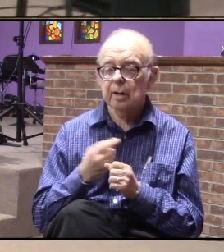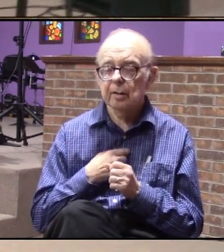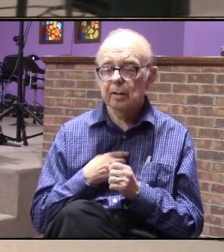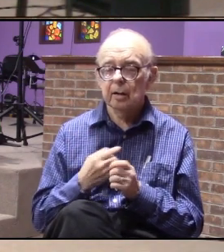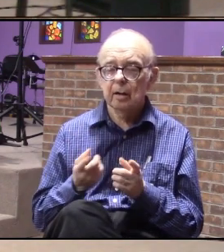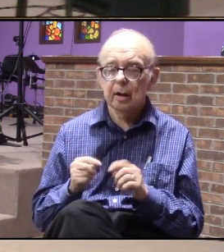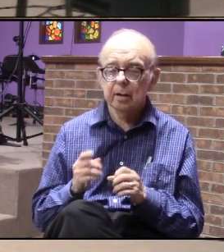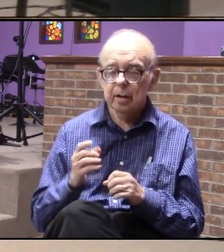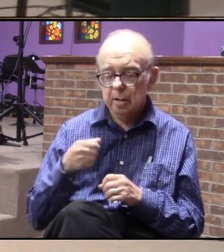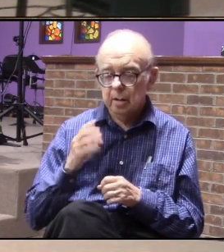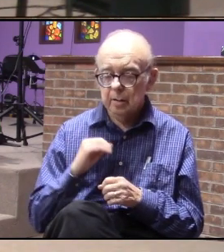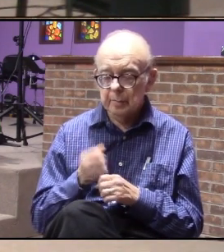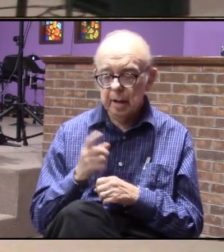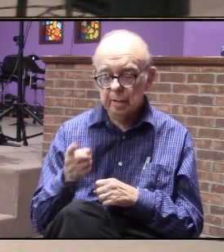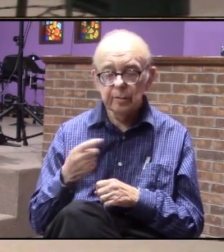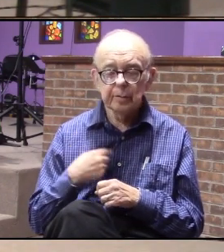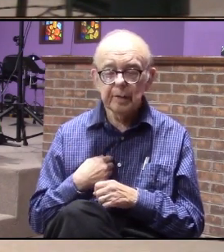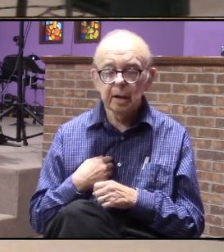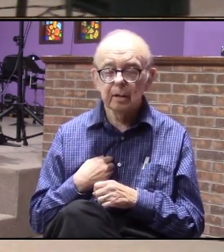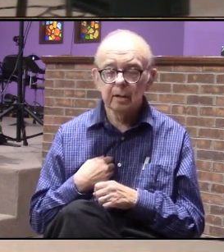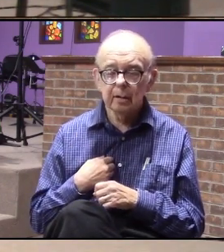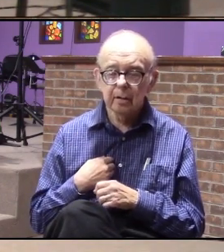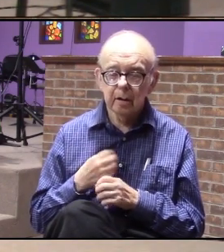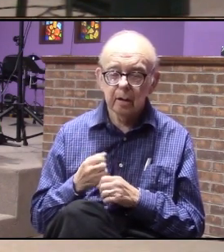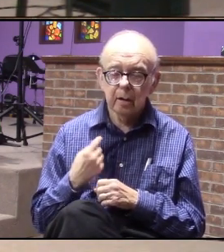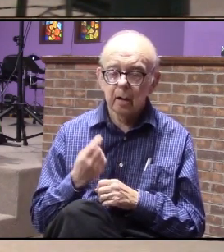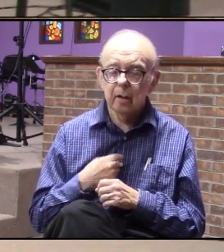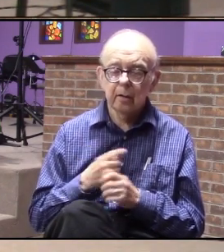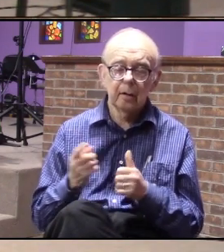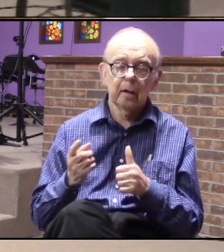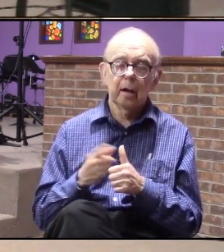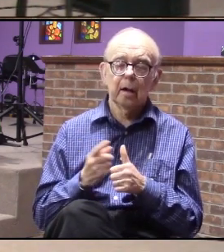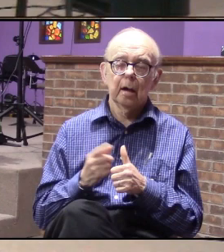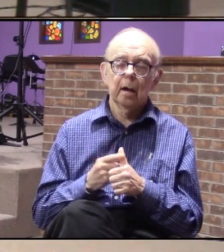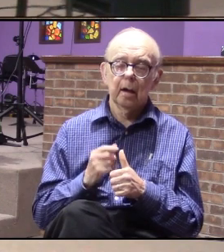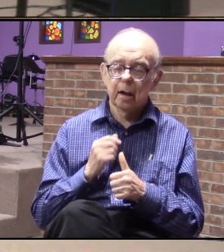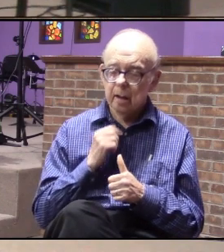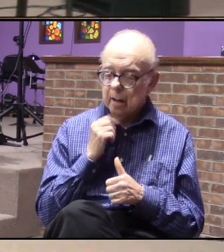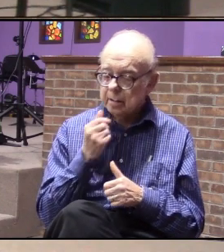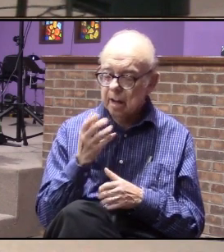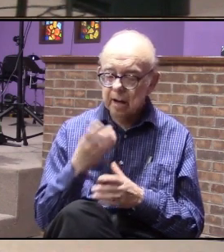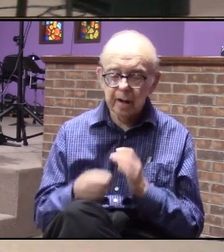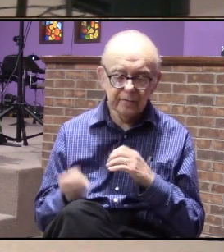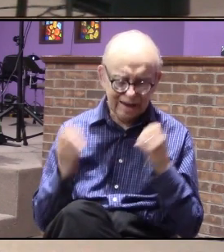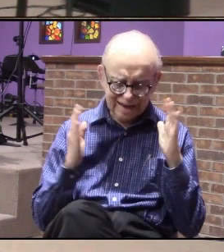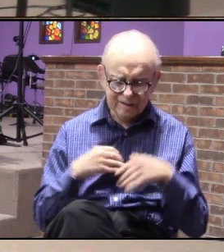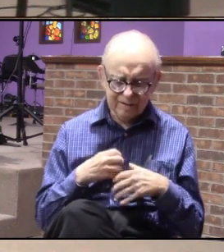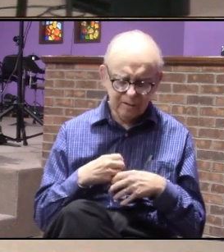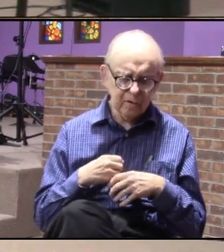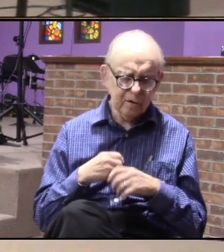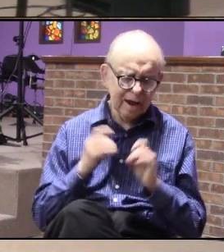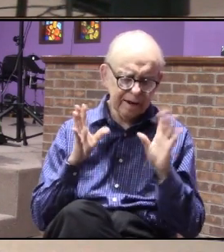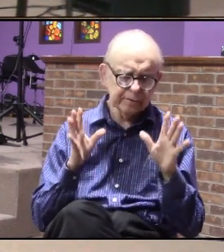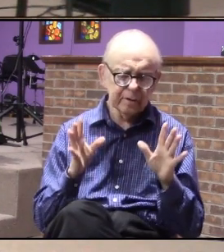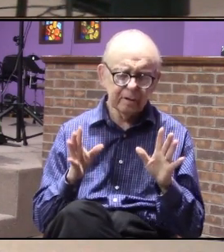When he created you and I, he created us first, not out of anger, not out of